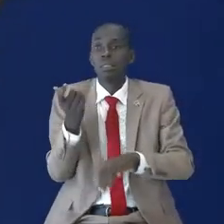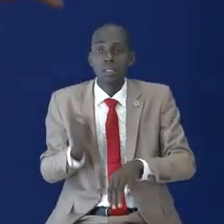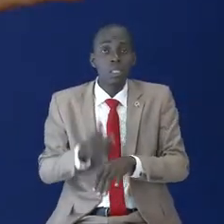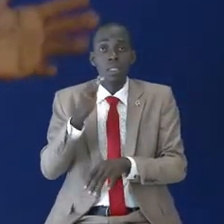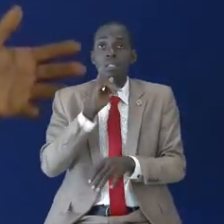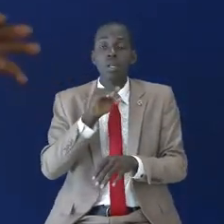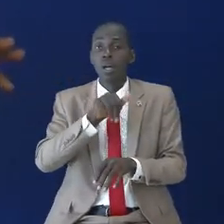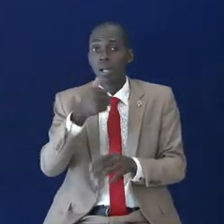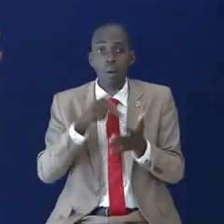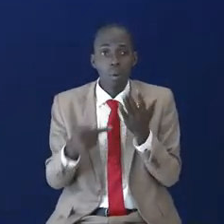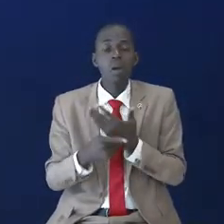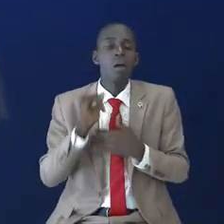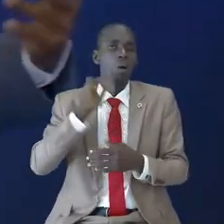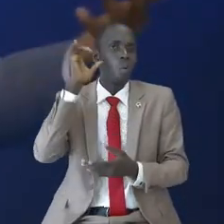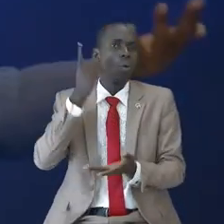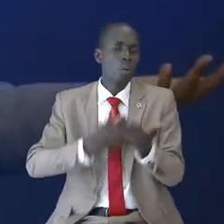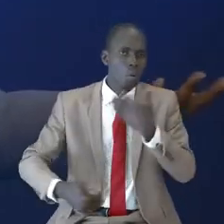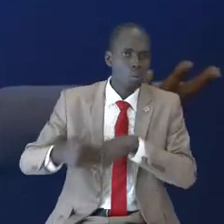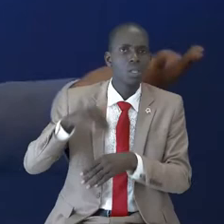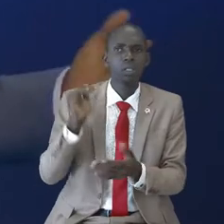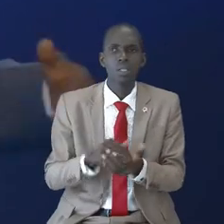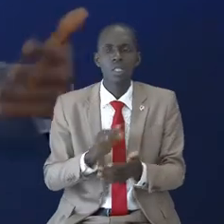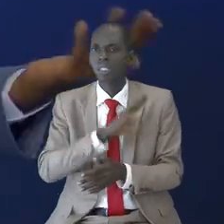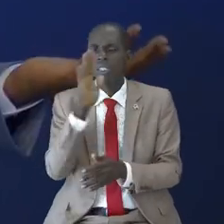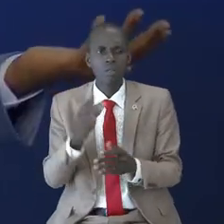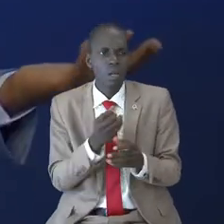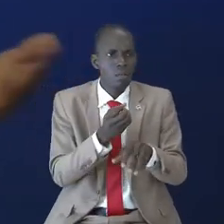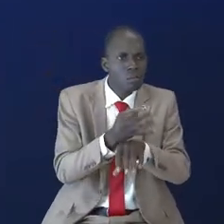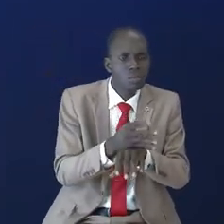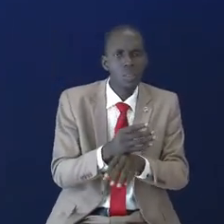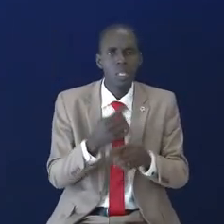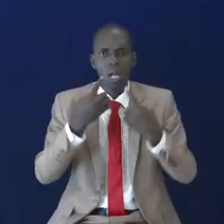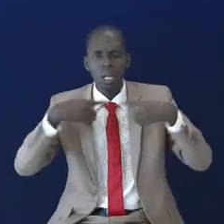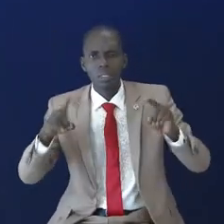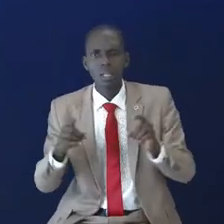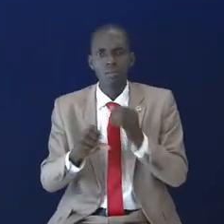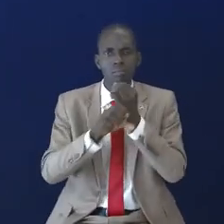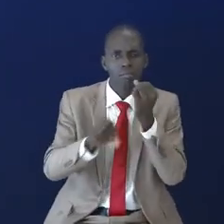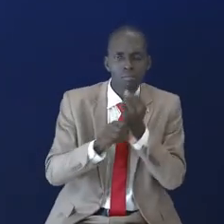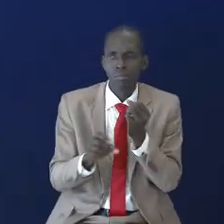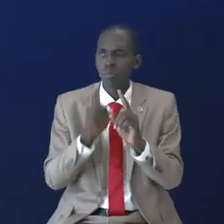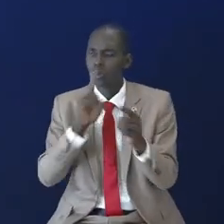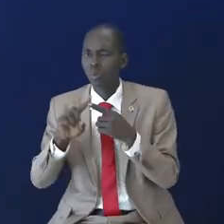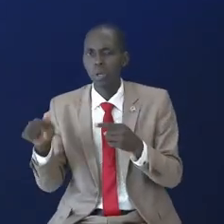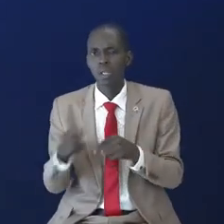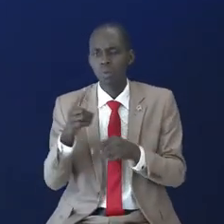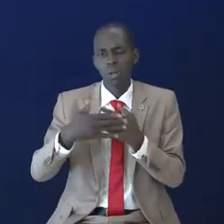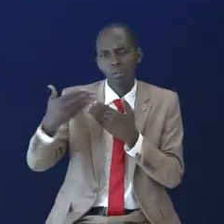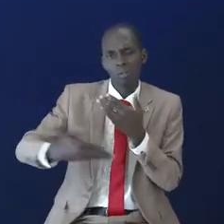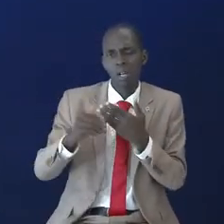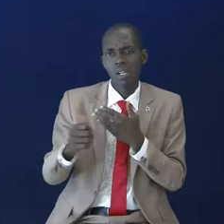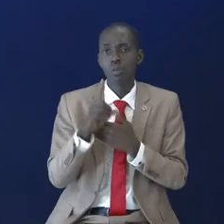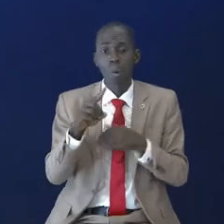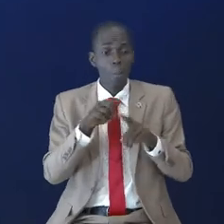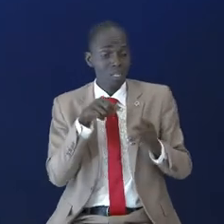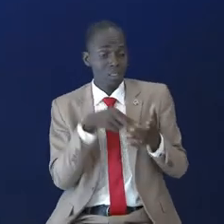crusade, I'm coming back again. And they never talked to anybody. They never touched anybody. They never invite anybody. But you know, he went and